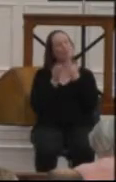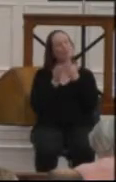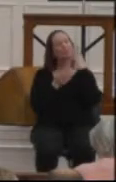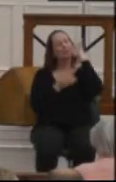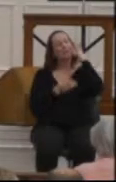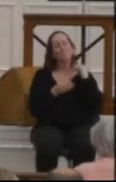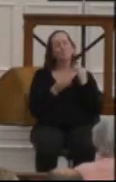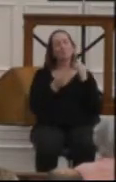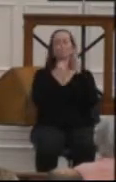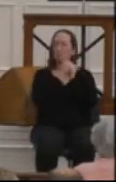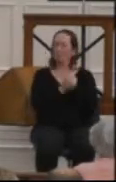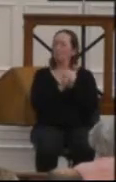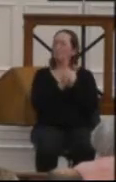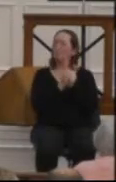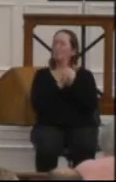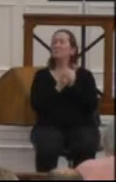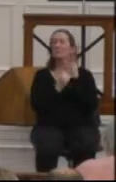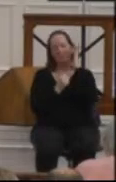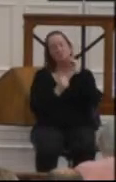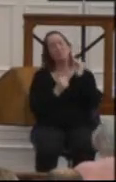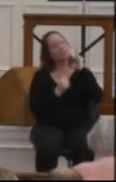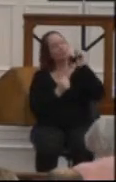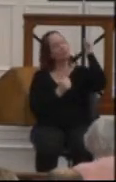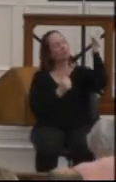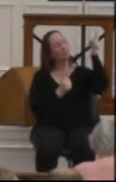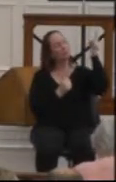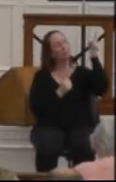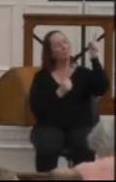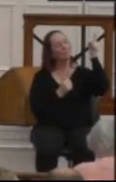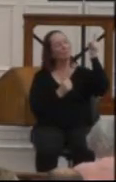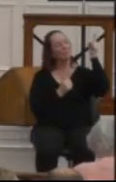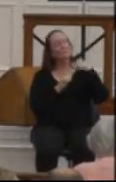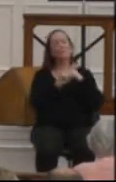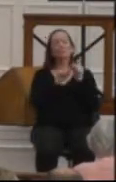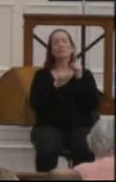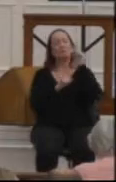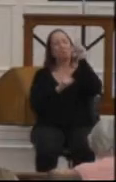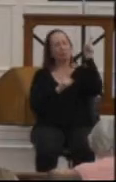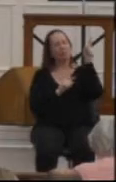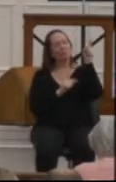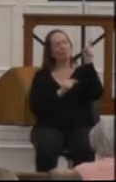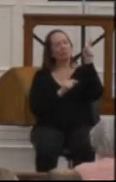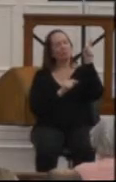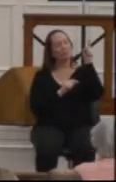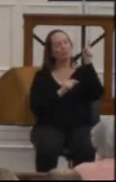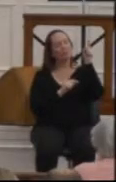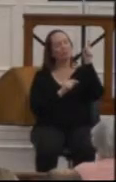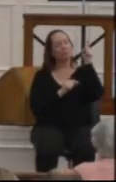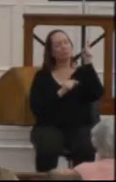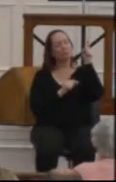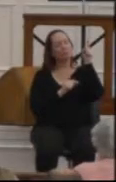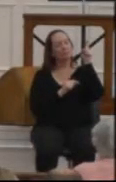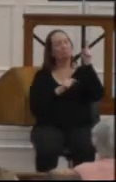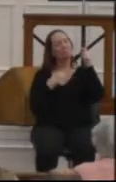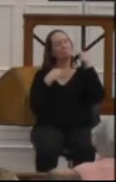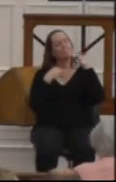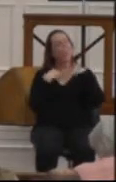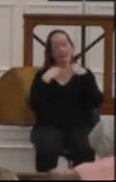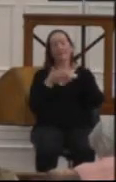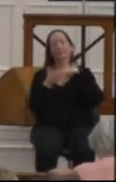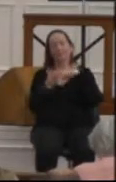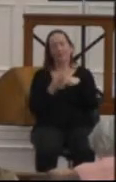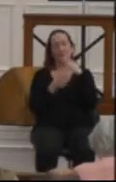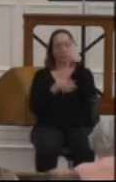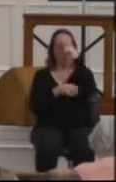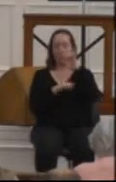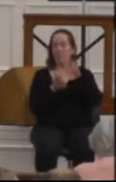experience worship and experience you, Lord. But you, Lord, had an intention for every